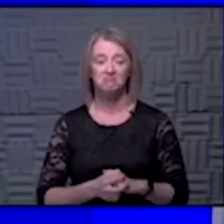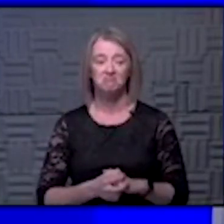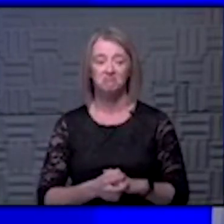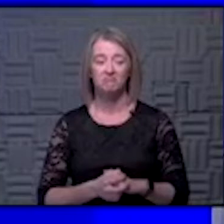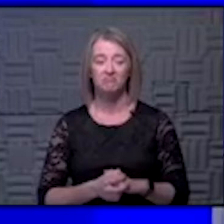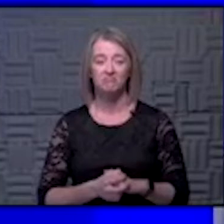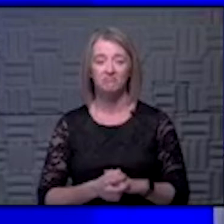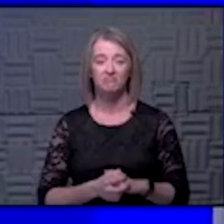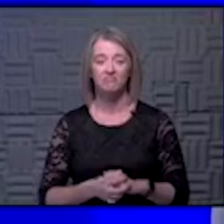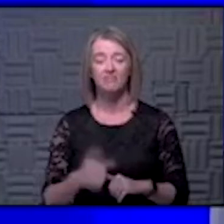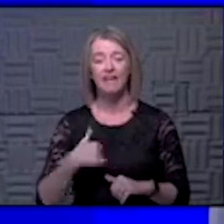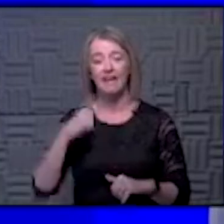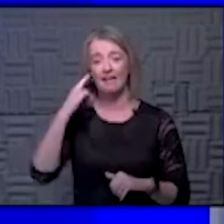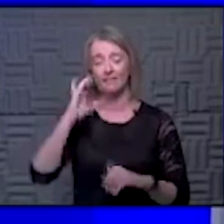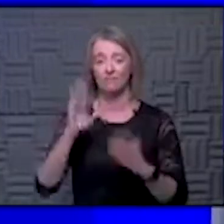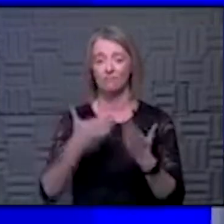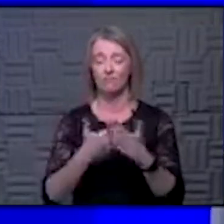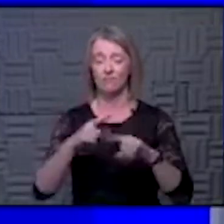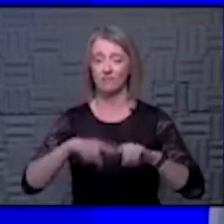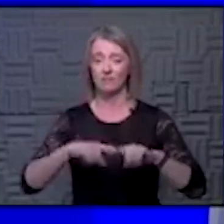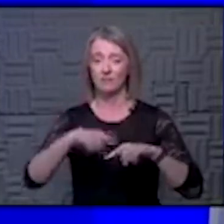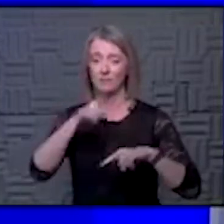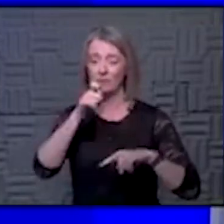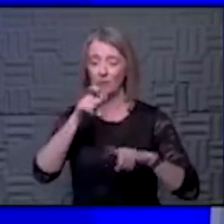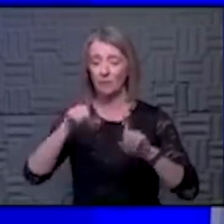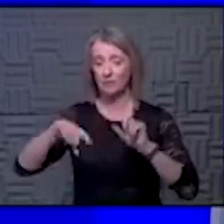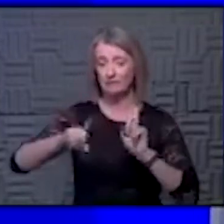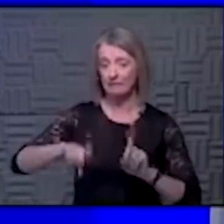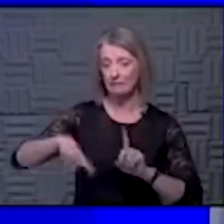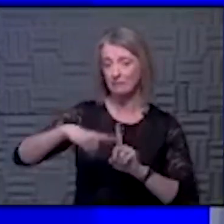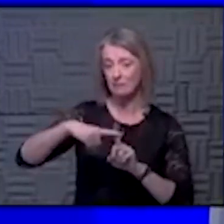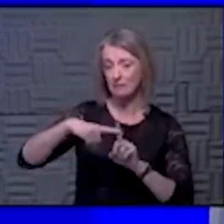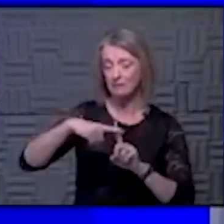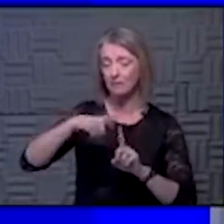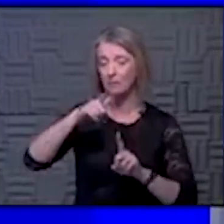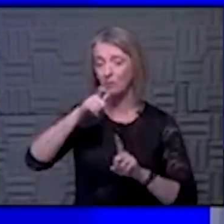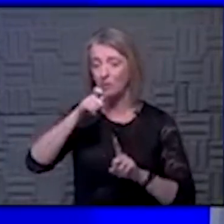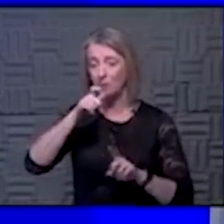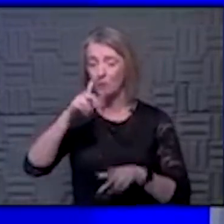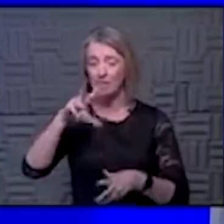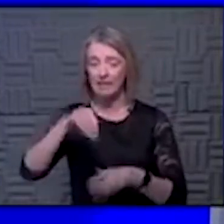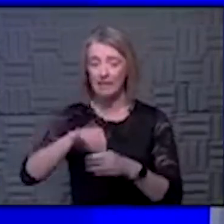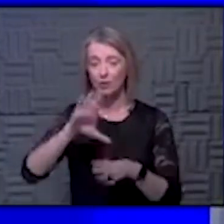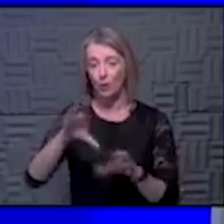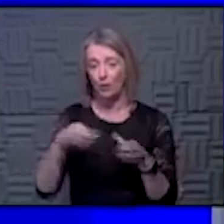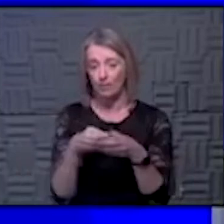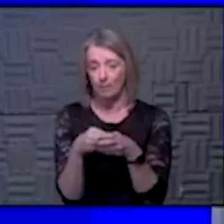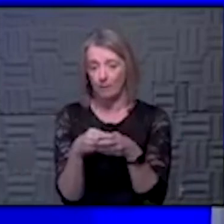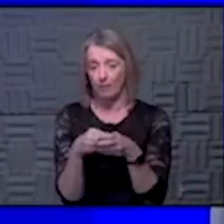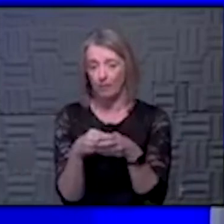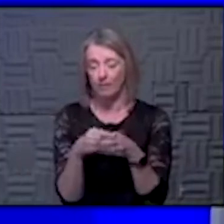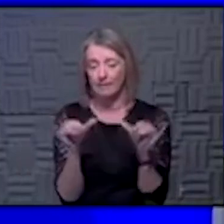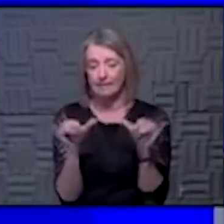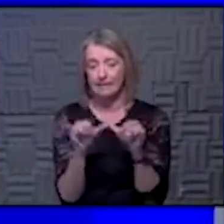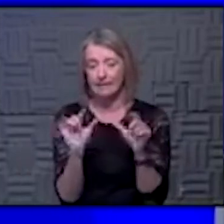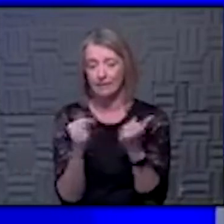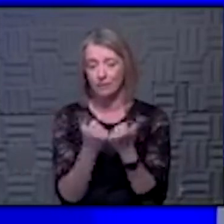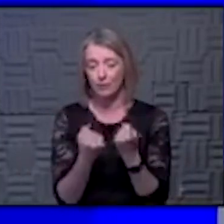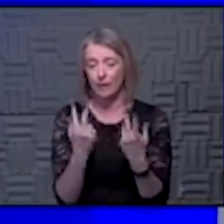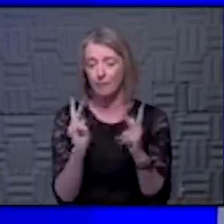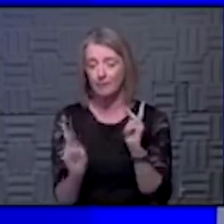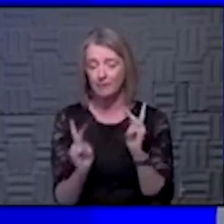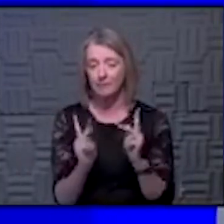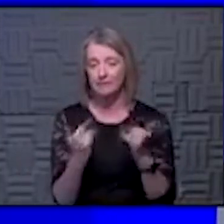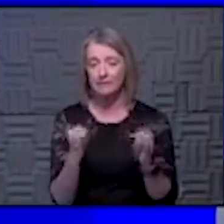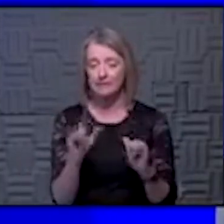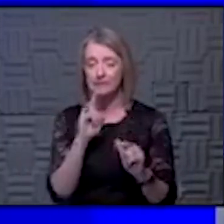You know, I think it all depends who did test positive, who is in your bubble, what is the size of that group